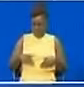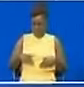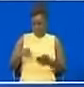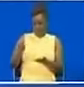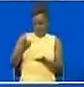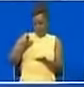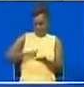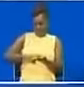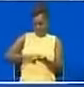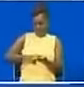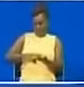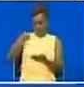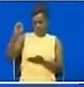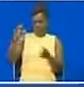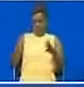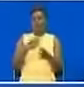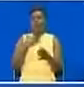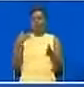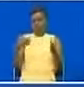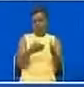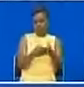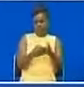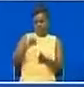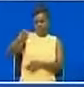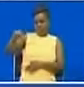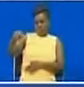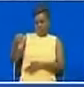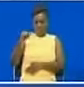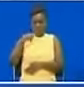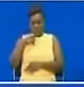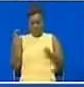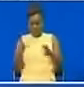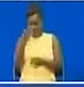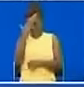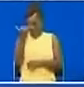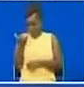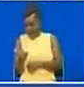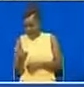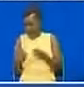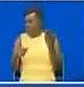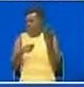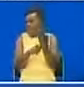Registrar of Political Parties seeking to block the registration of the new party on grounds that the